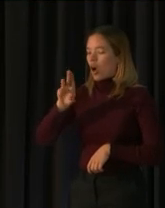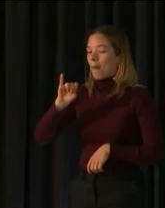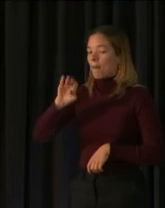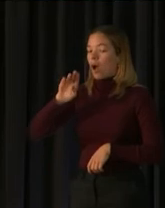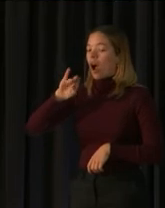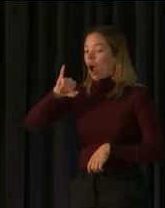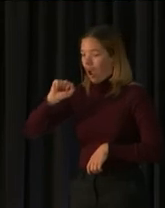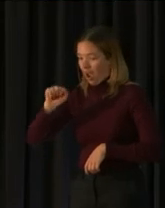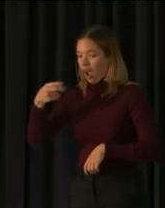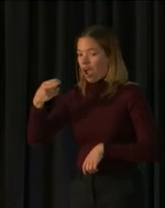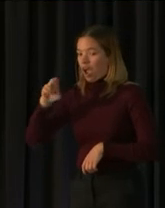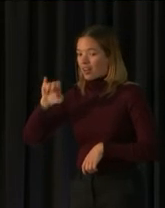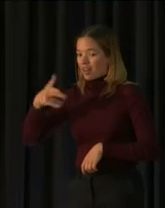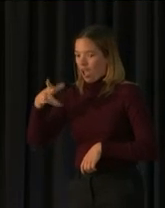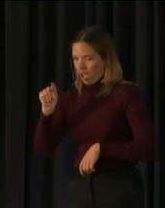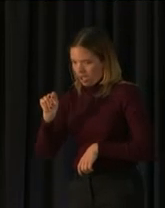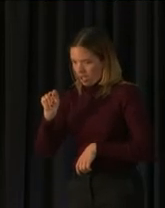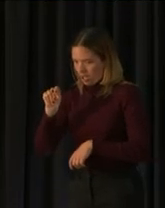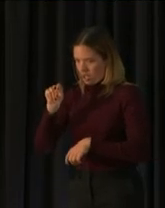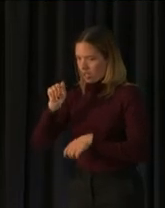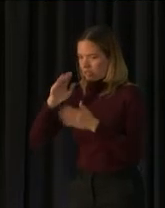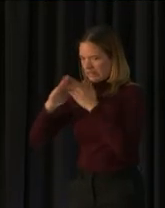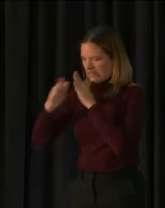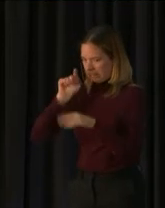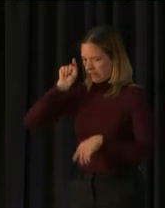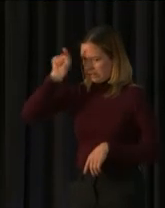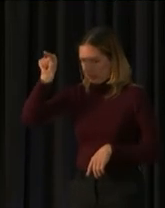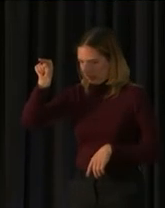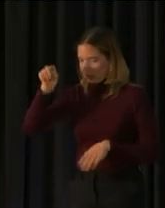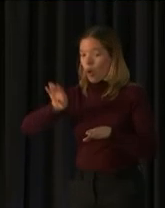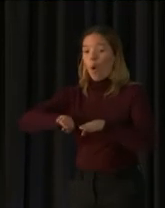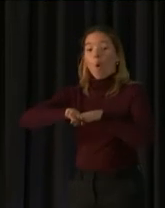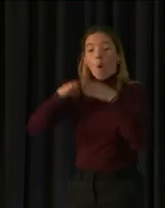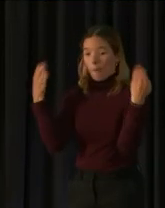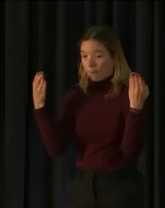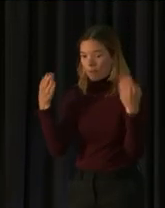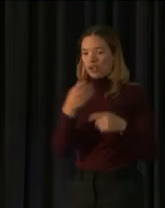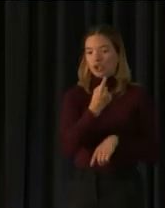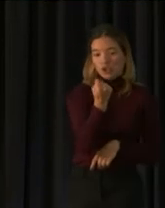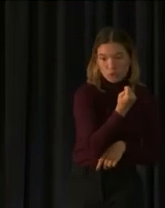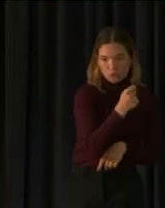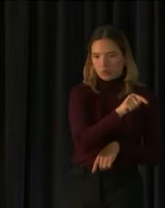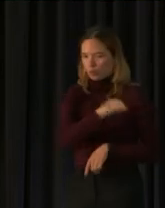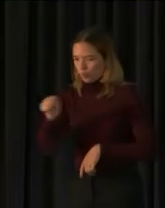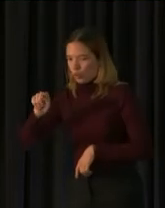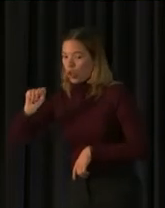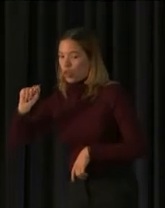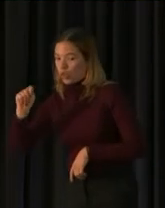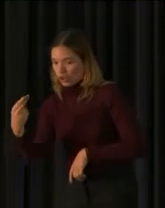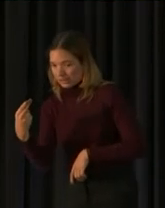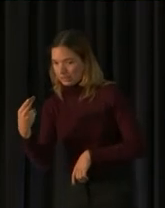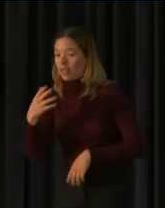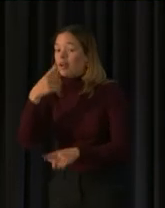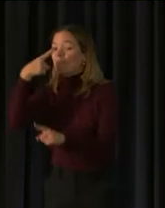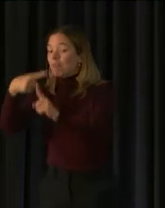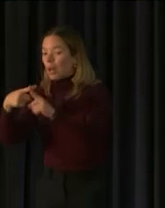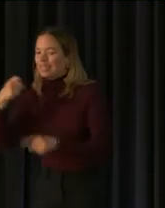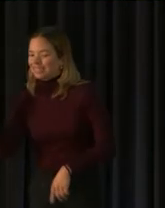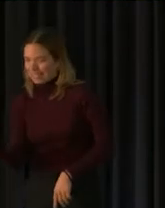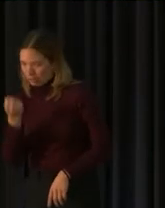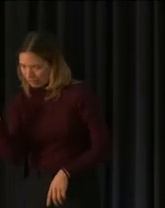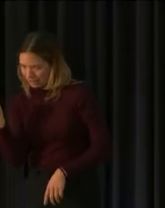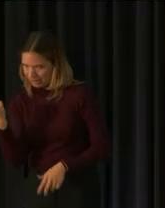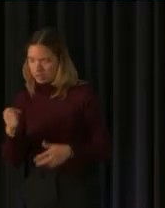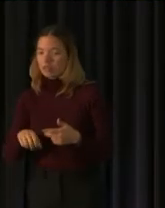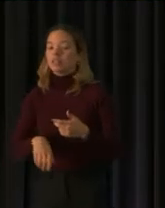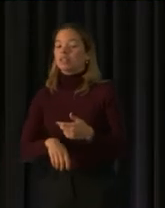an opportunity, if you haven't, to visit. They are giving away gift cards and AirPods. There are other 2 locations, which is the Dorothy